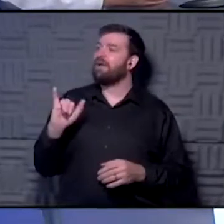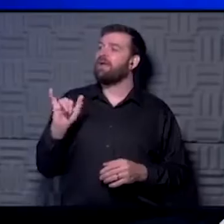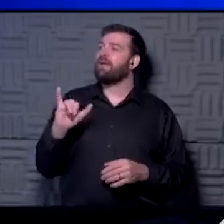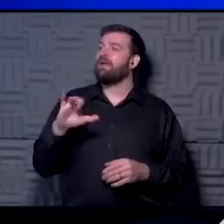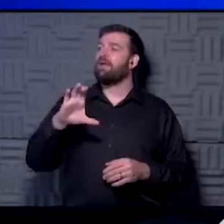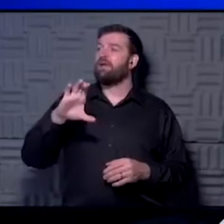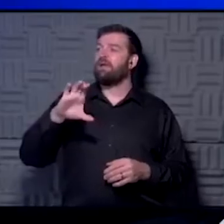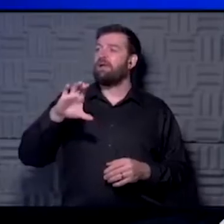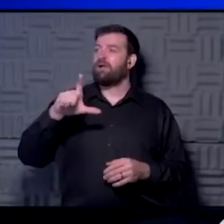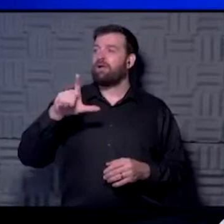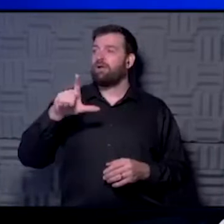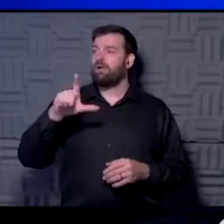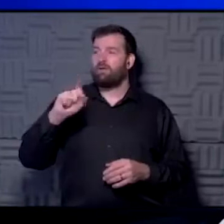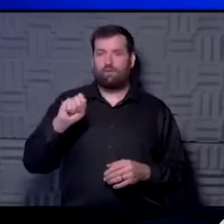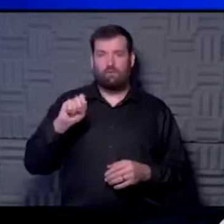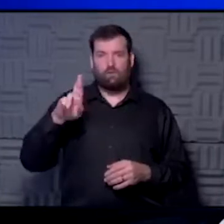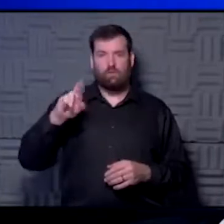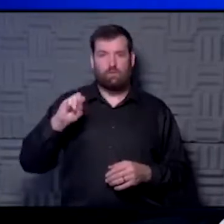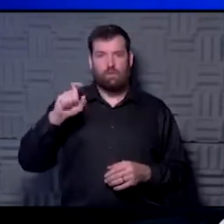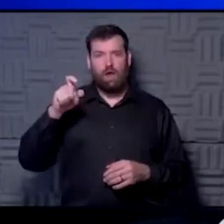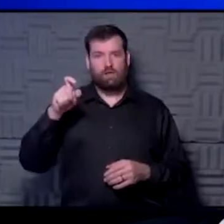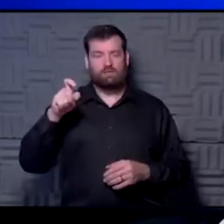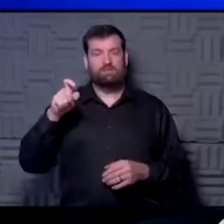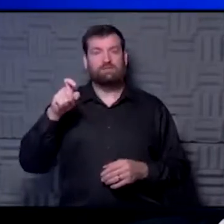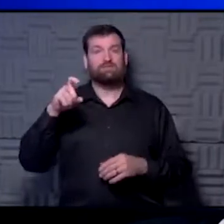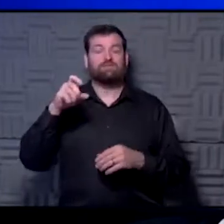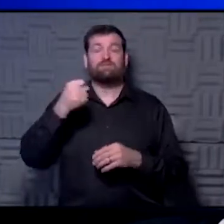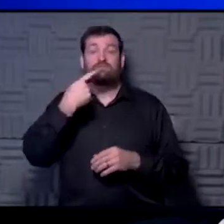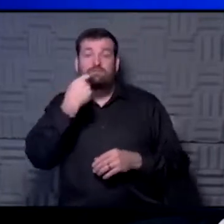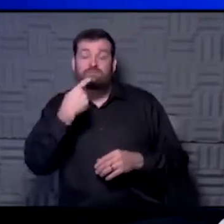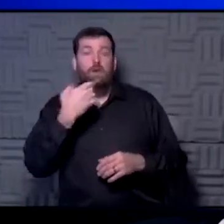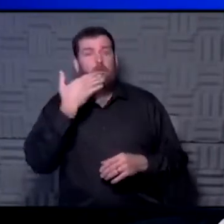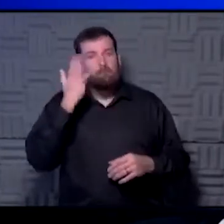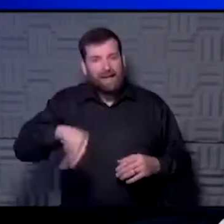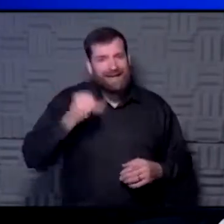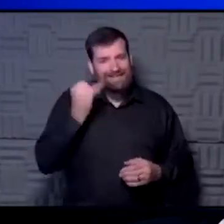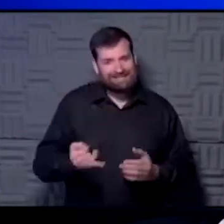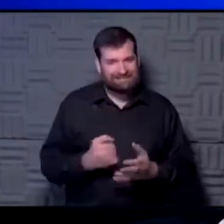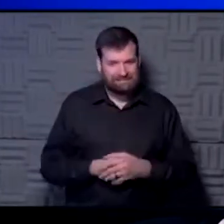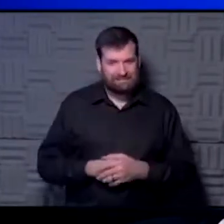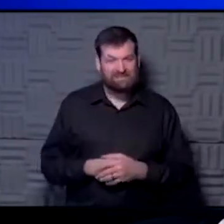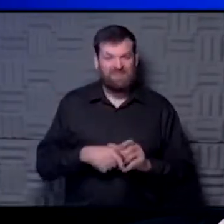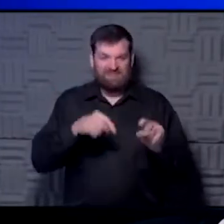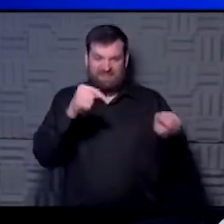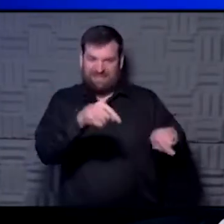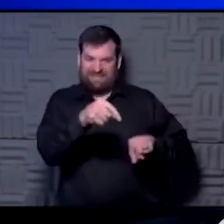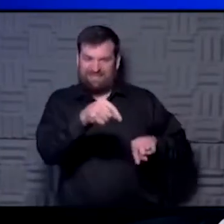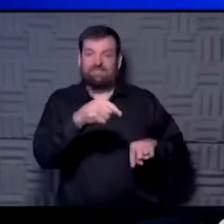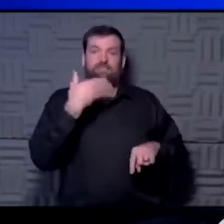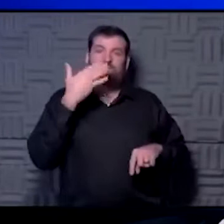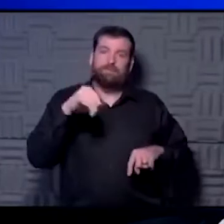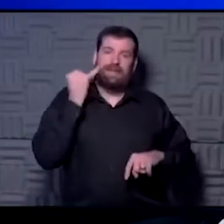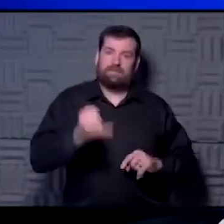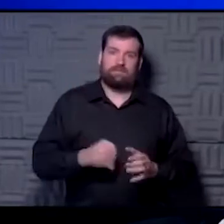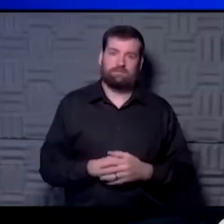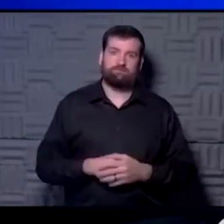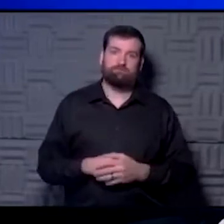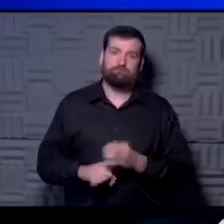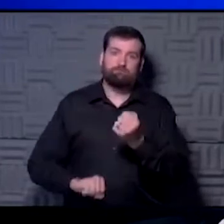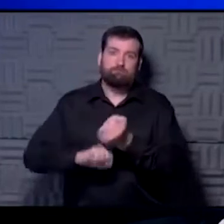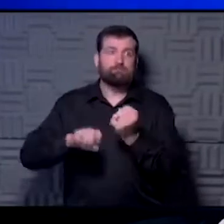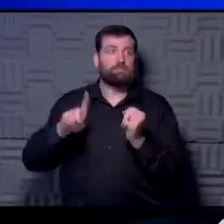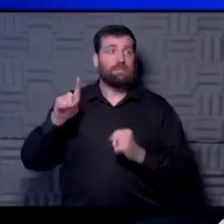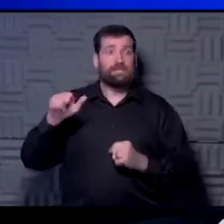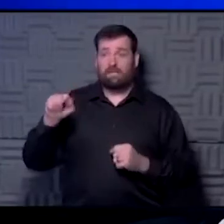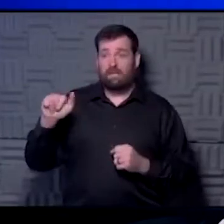using Clorox underneath your skin or taking Clorox tablets. Bad idea. This is a bad idea. And to Dana's point,